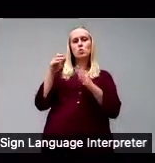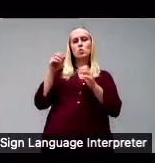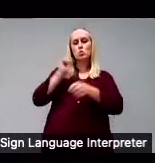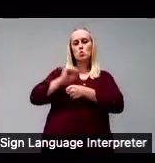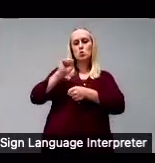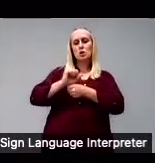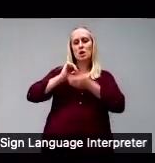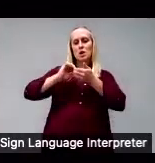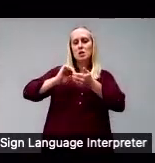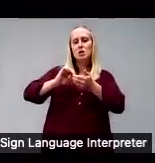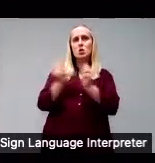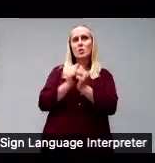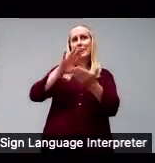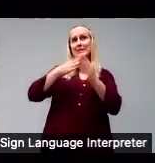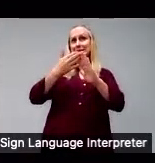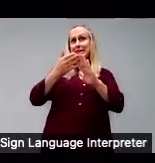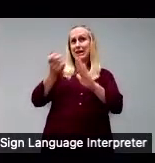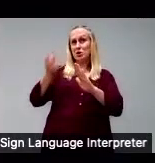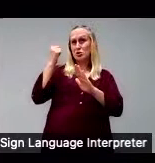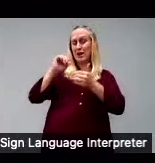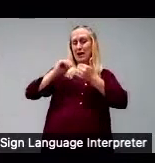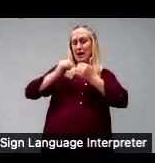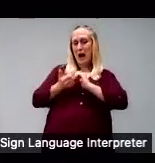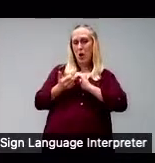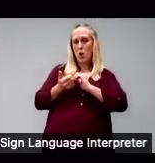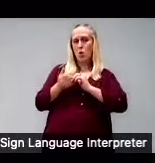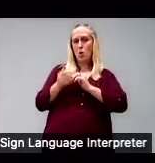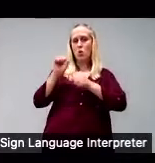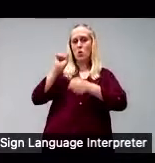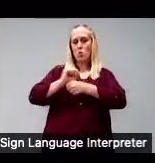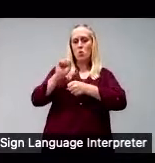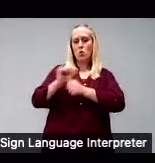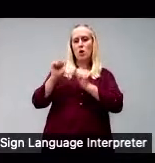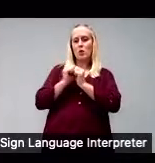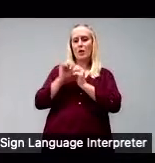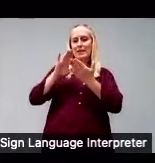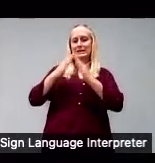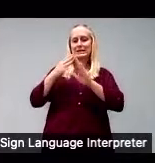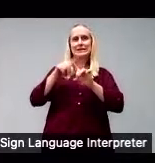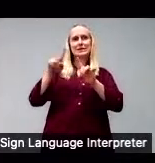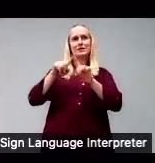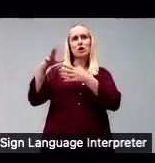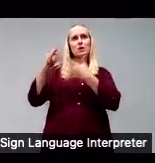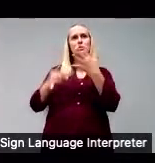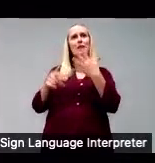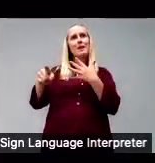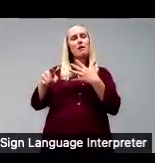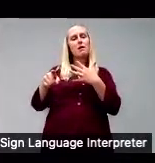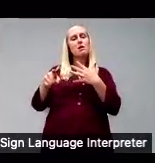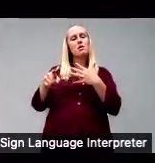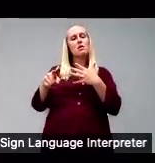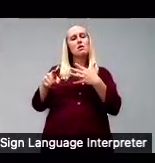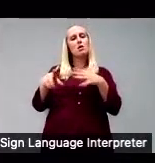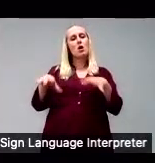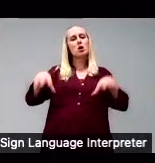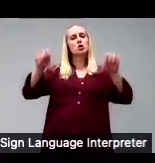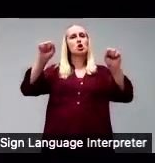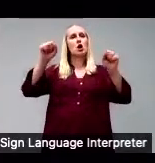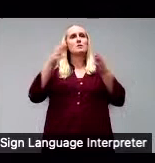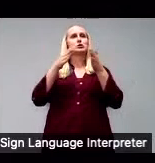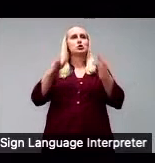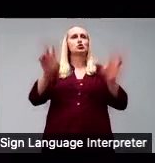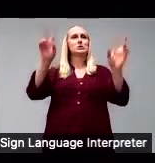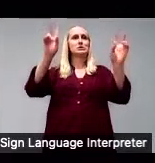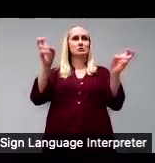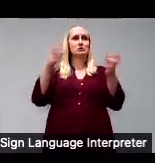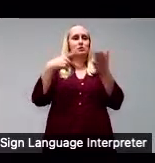on understanding just how to work with the city and what are the different options, and they ended up wanting to do the Adopt a Street program, and so